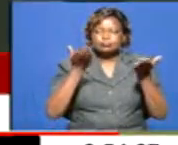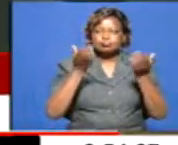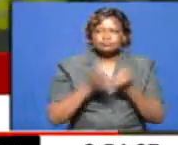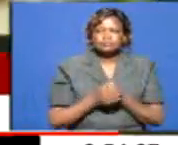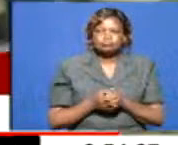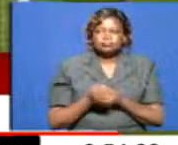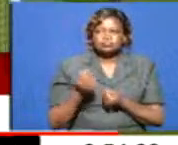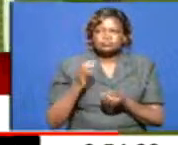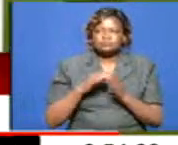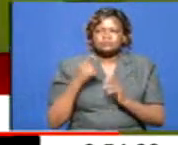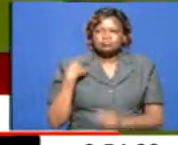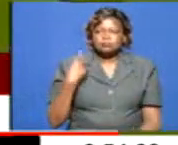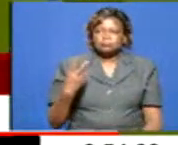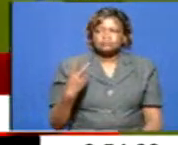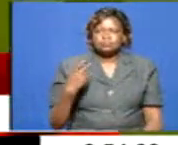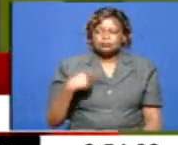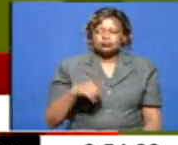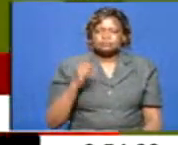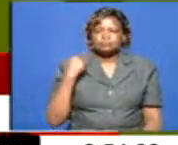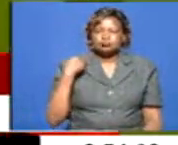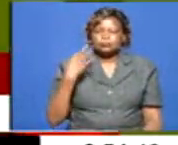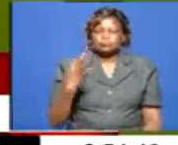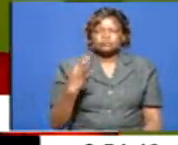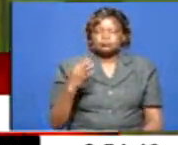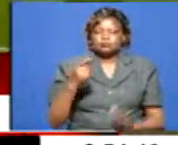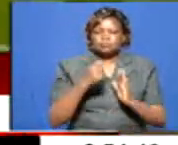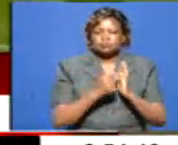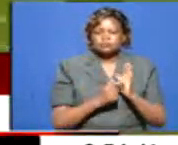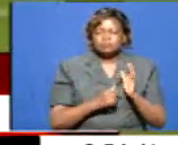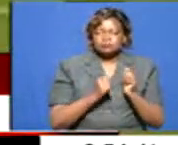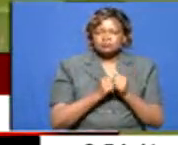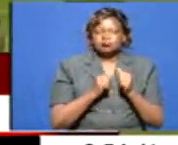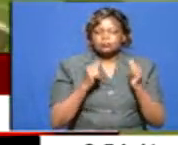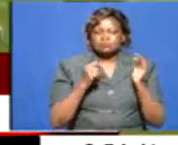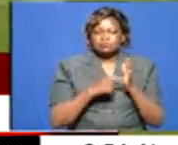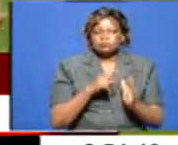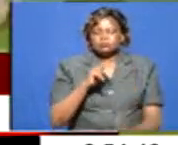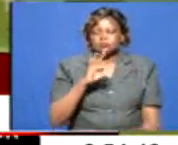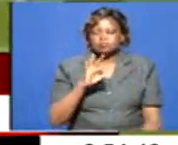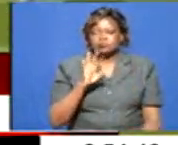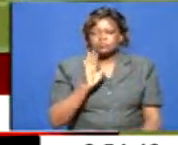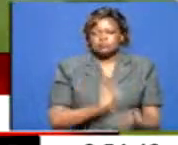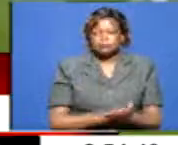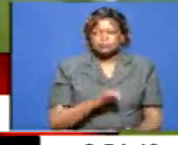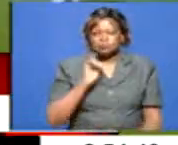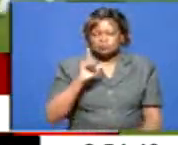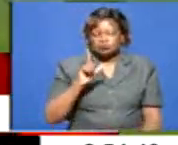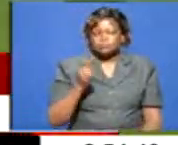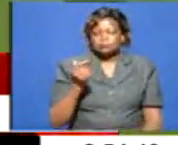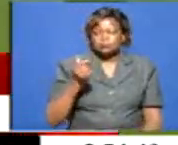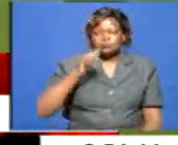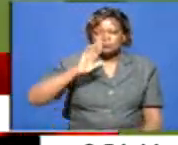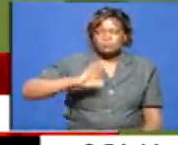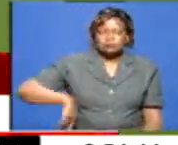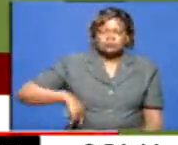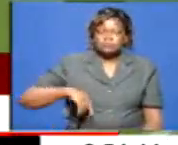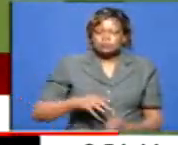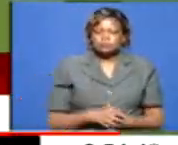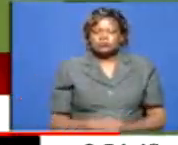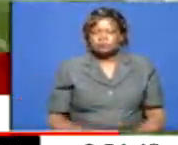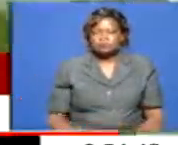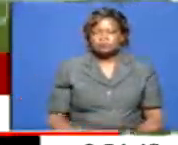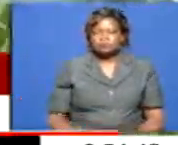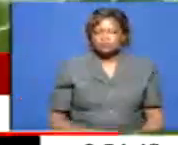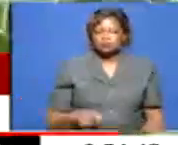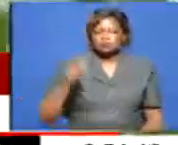The Hammers are now third in the league with 23 points and Liverpool fourth with a point behind. Meanwhile, in the Italian Serie